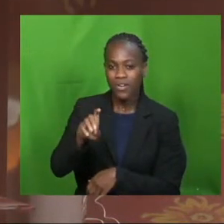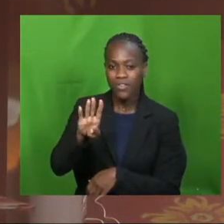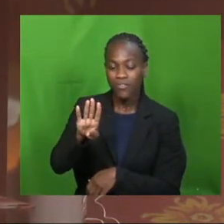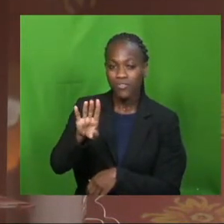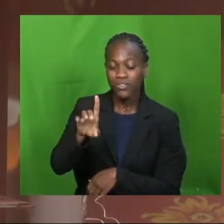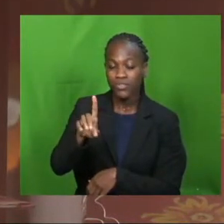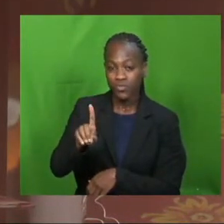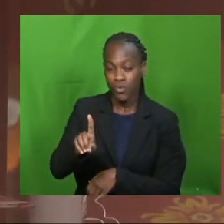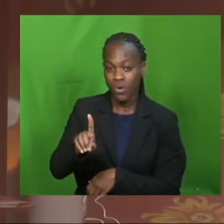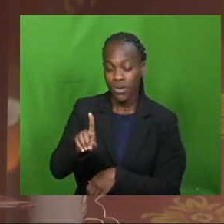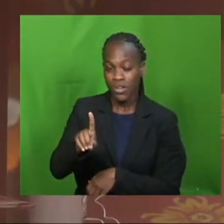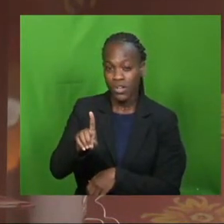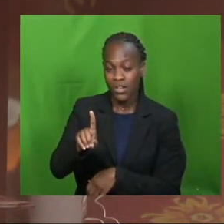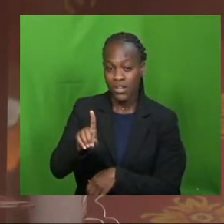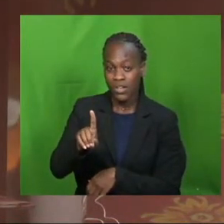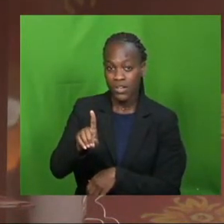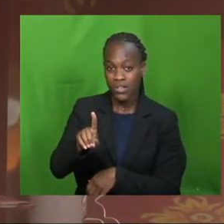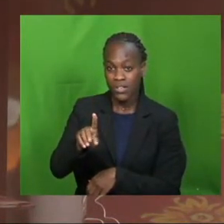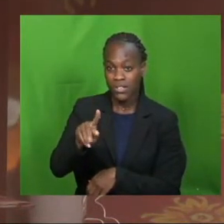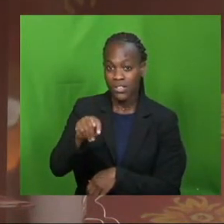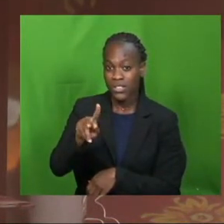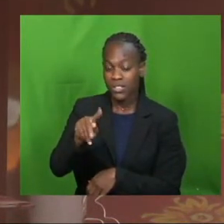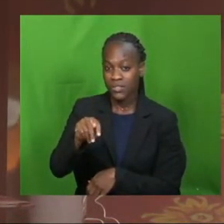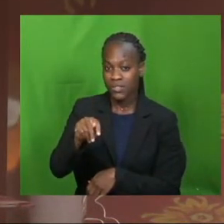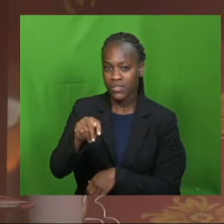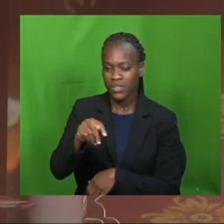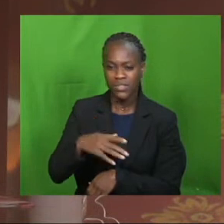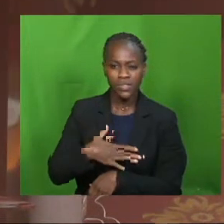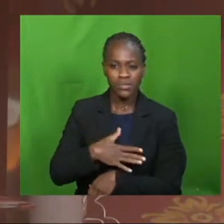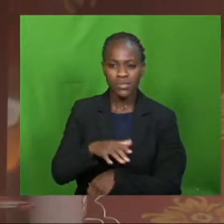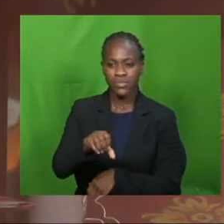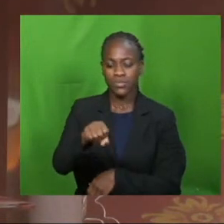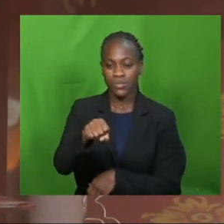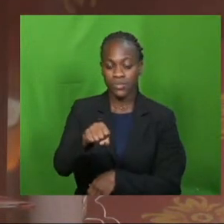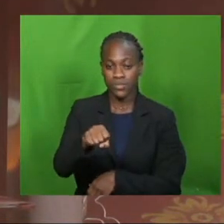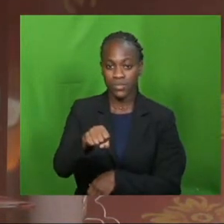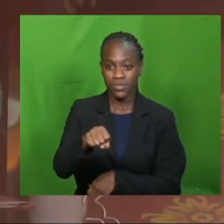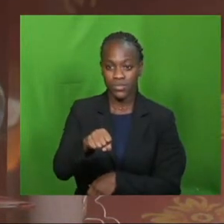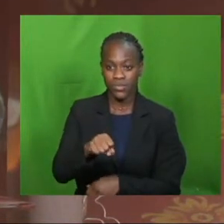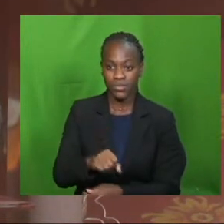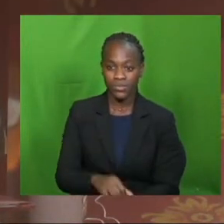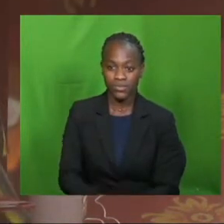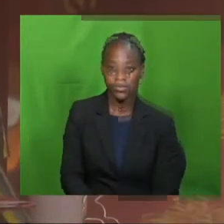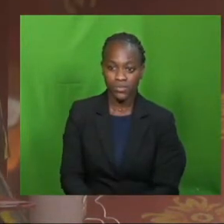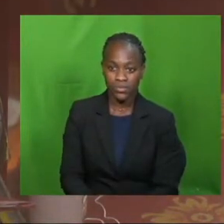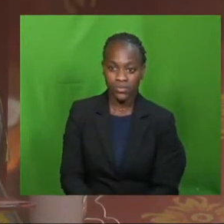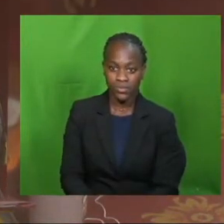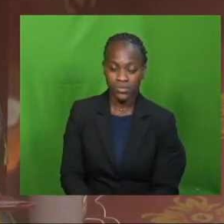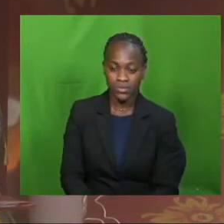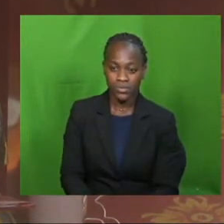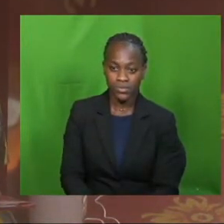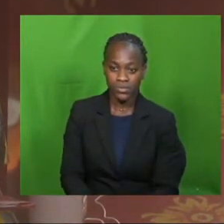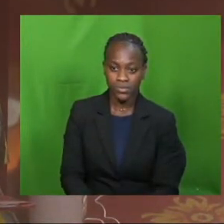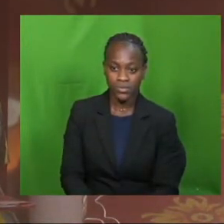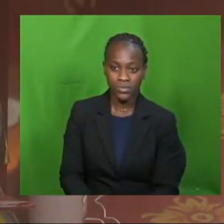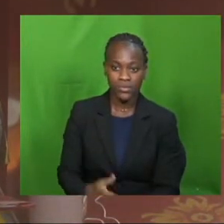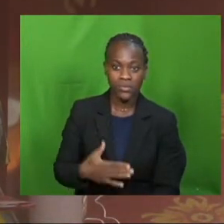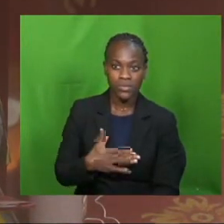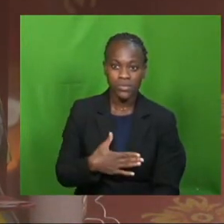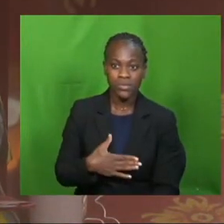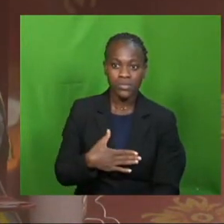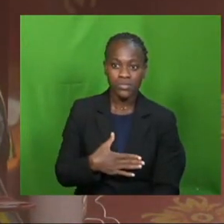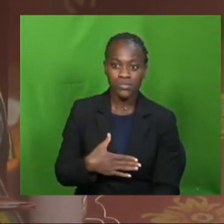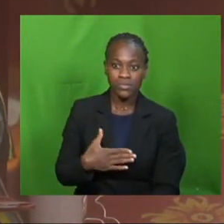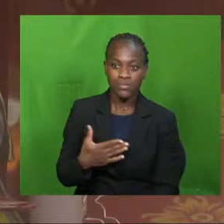141 television. Minister, hold on. Sir, Speaker, for the records, this House of Records, this seat is